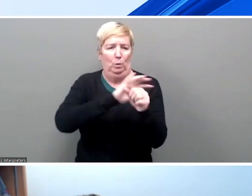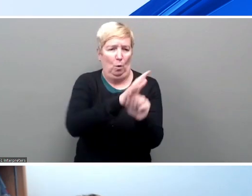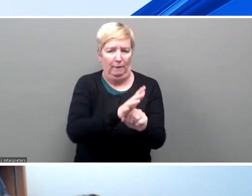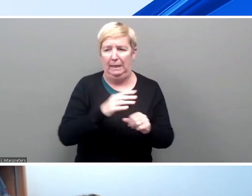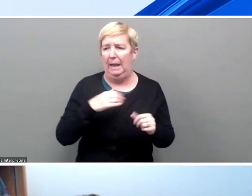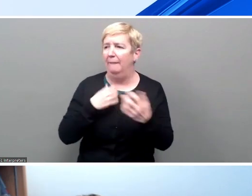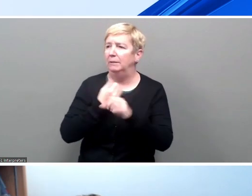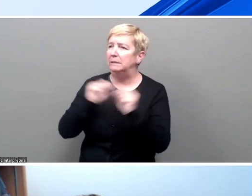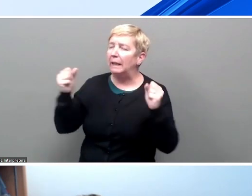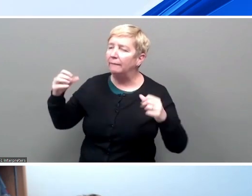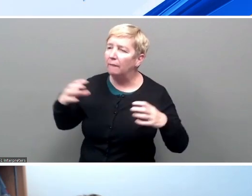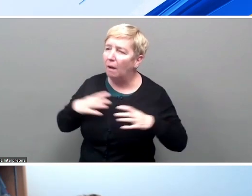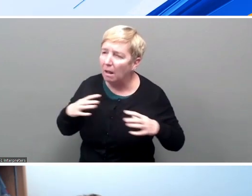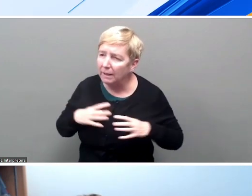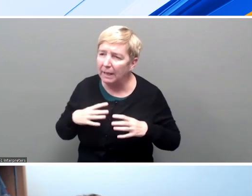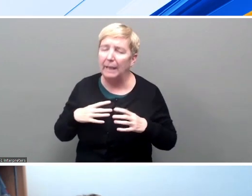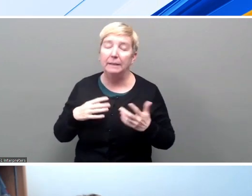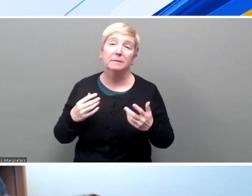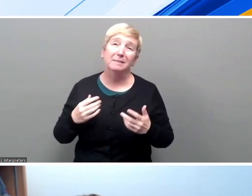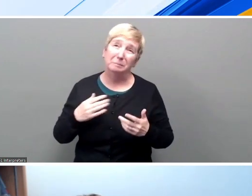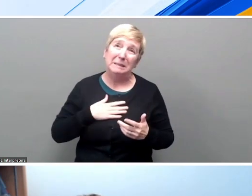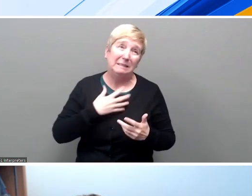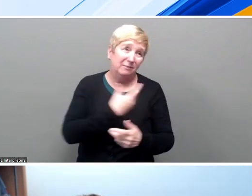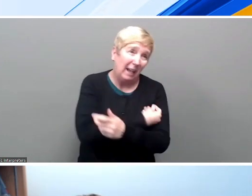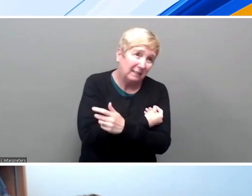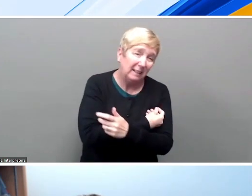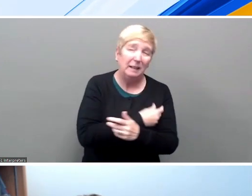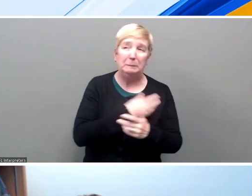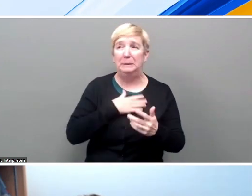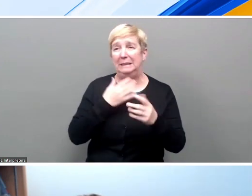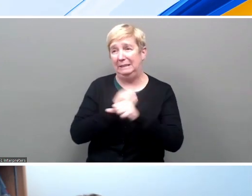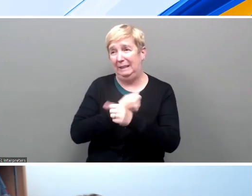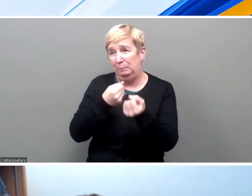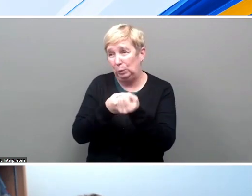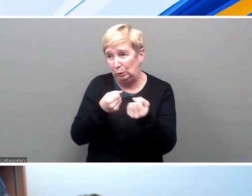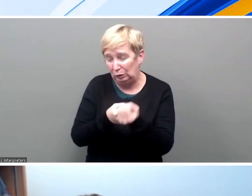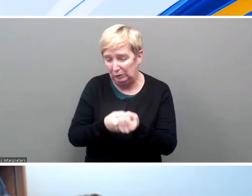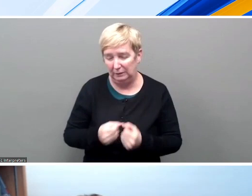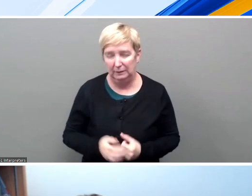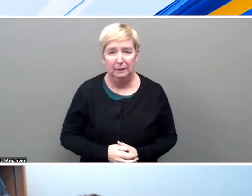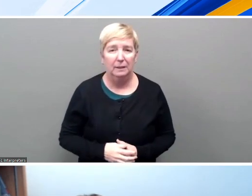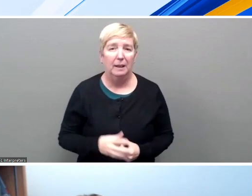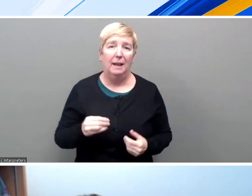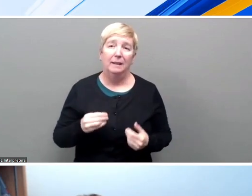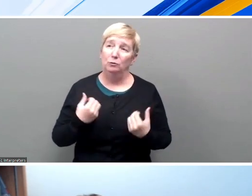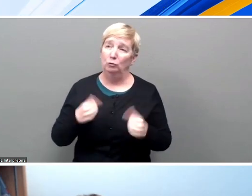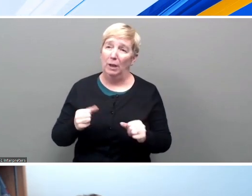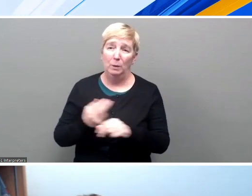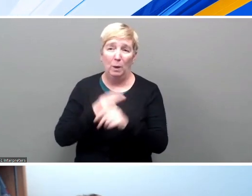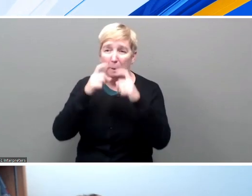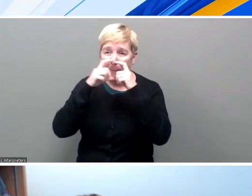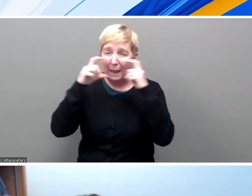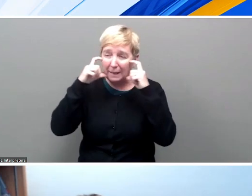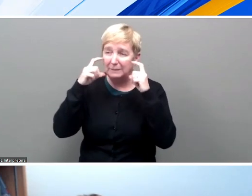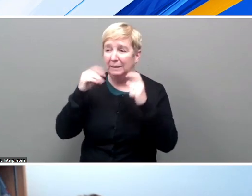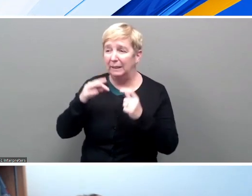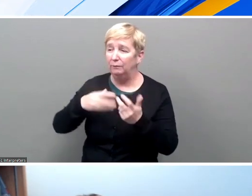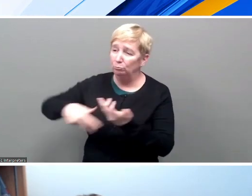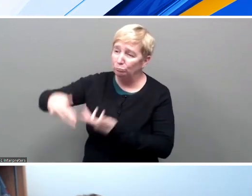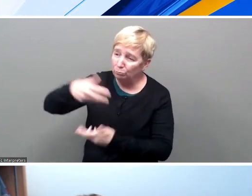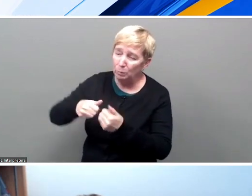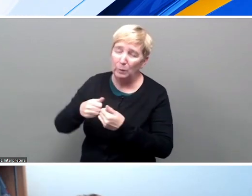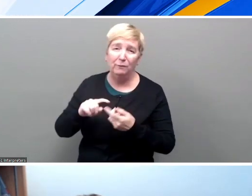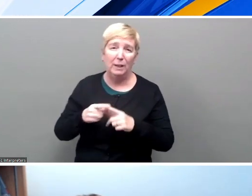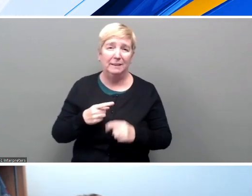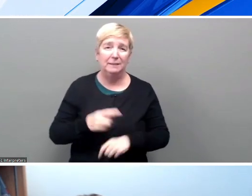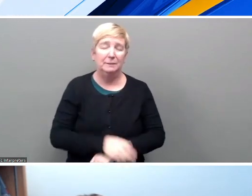get vaccinated and get your booster if you haven't gotten it, and then really trying to wear masks when you hang out with your friends. Like I